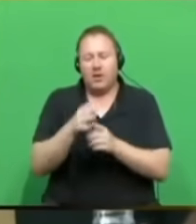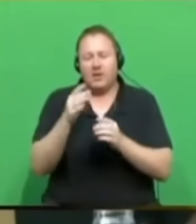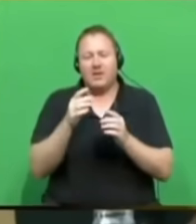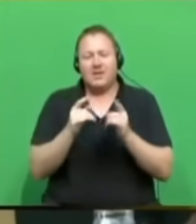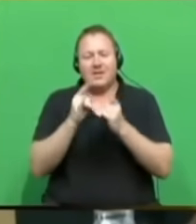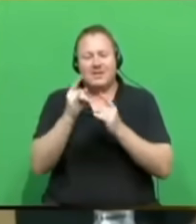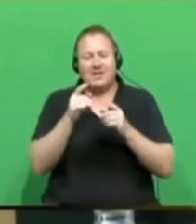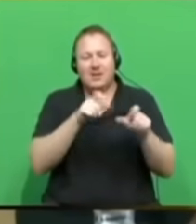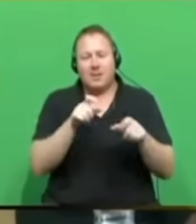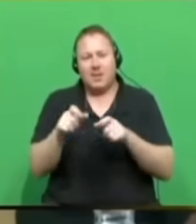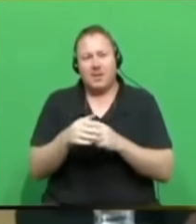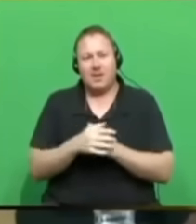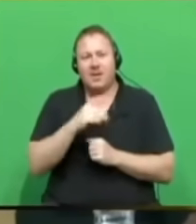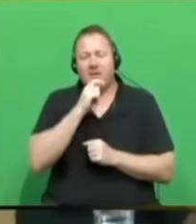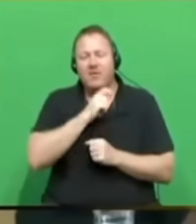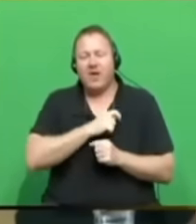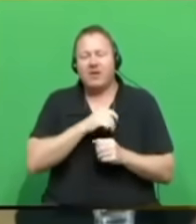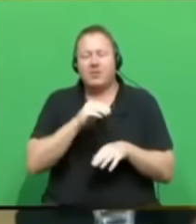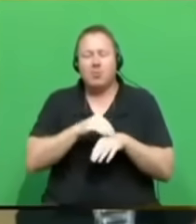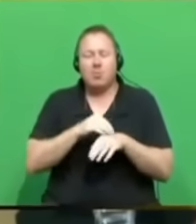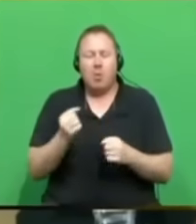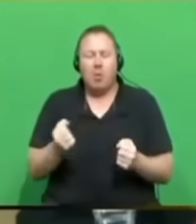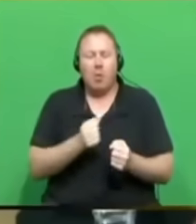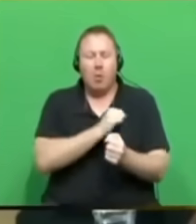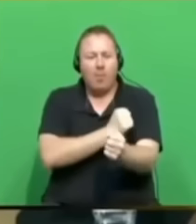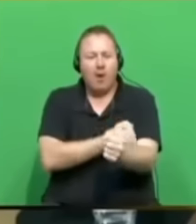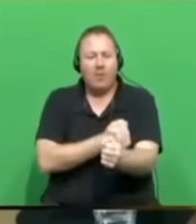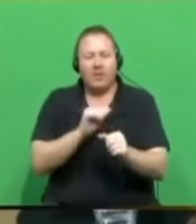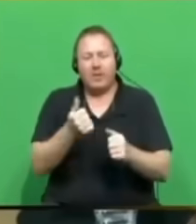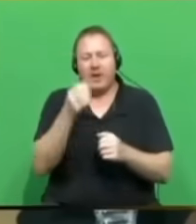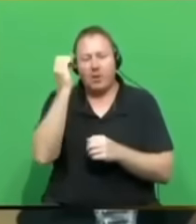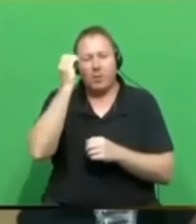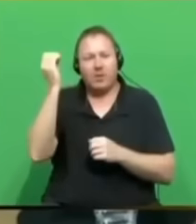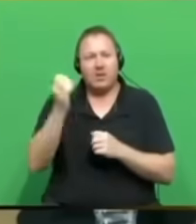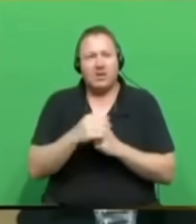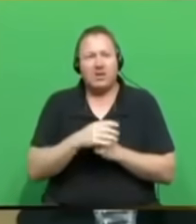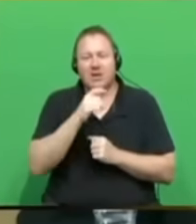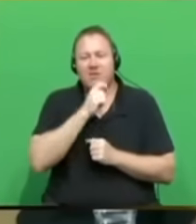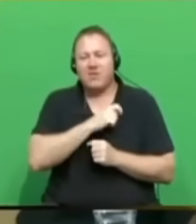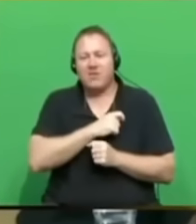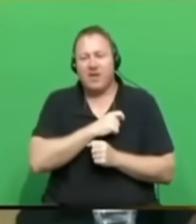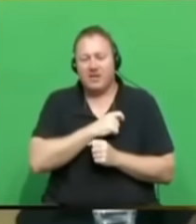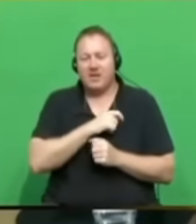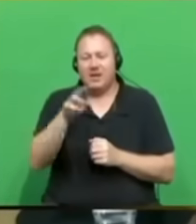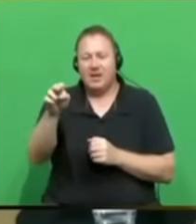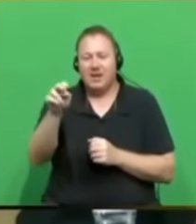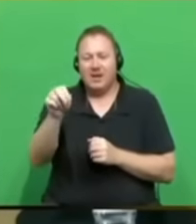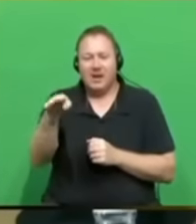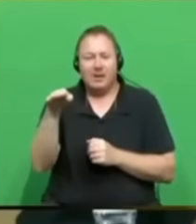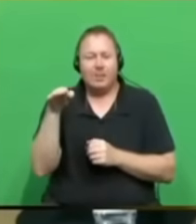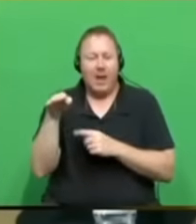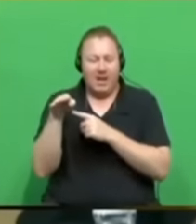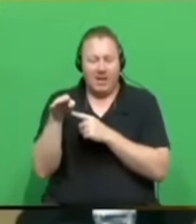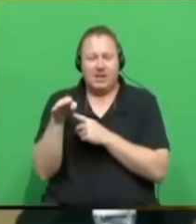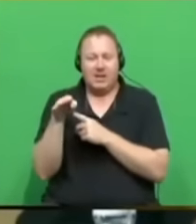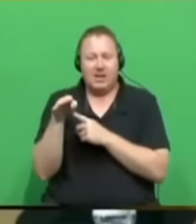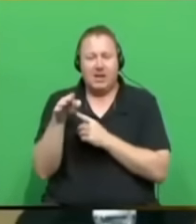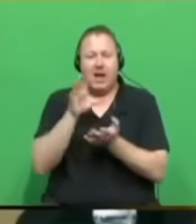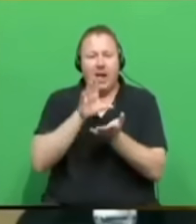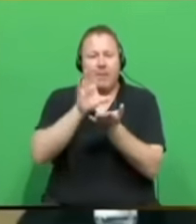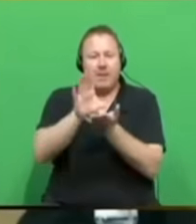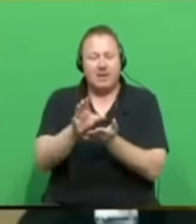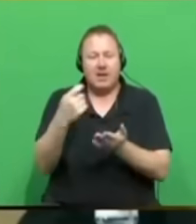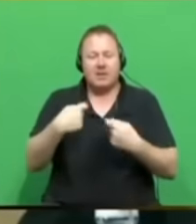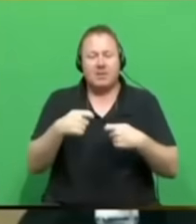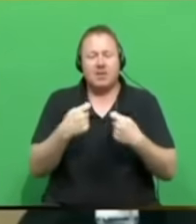facts are more powerful than opinions. And facts are that, according to Nedbank's capital expenditure project listing